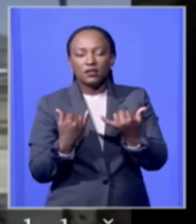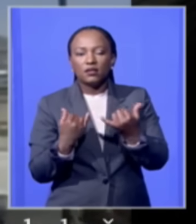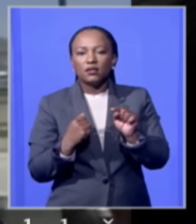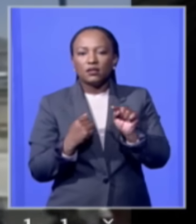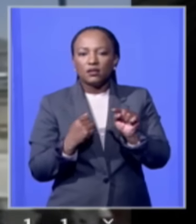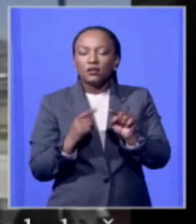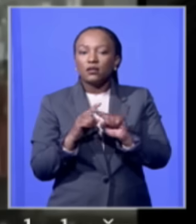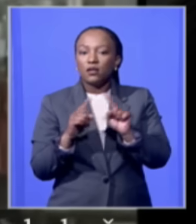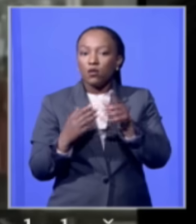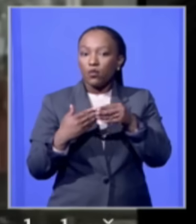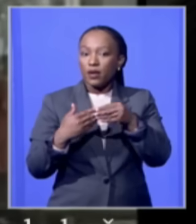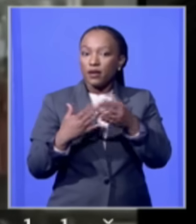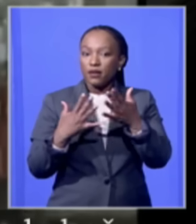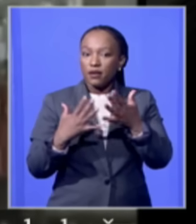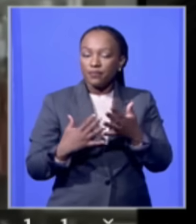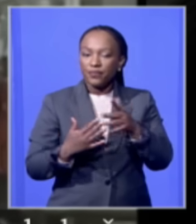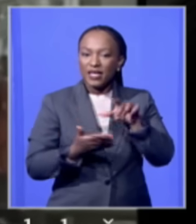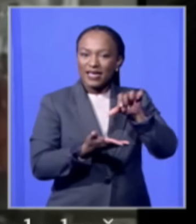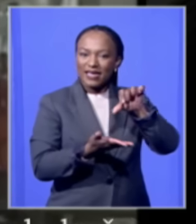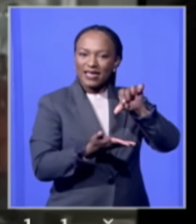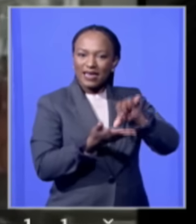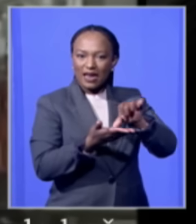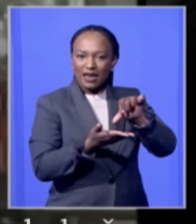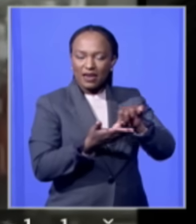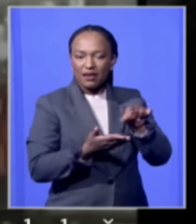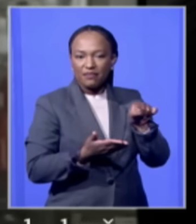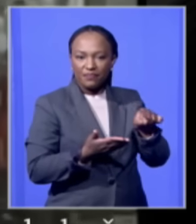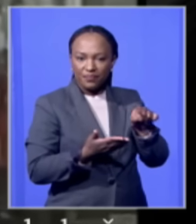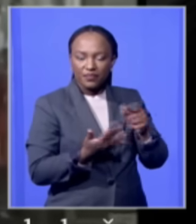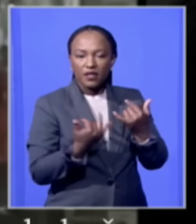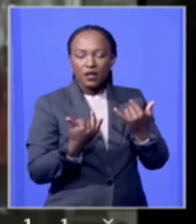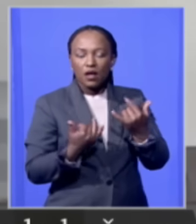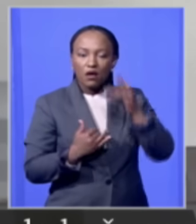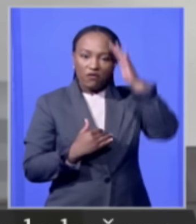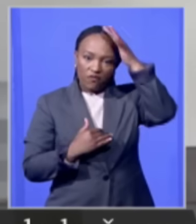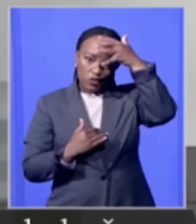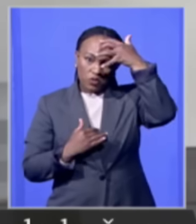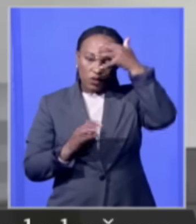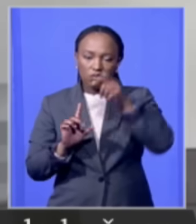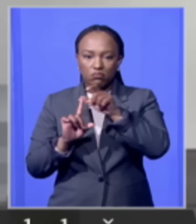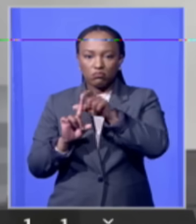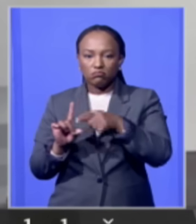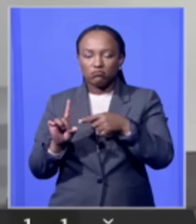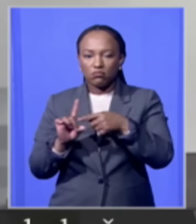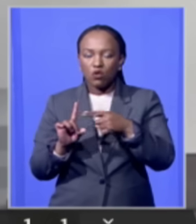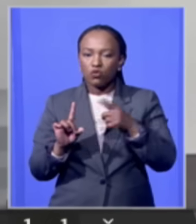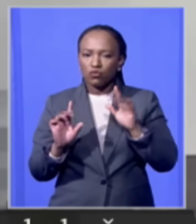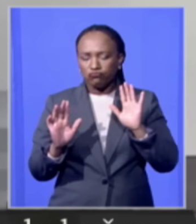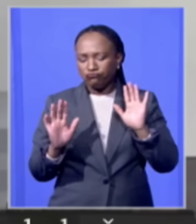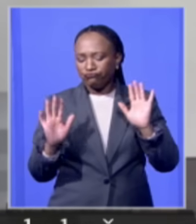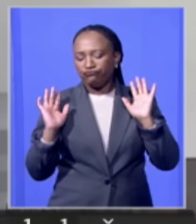jaaka moeteledipele wa Iran a ganetse taelo ya mopresidente wa America Donald Trump gore ba inele.